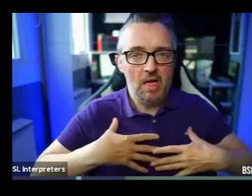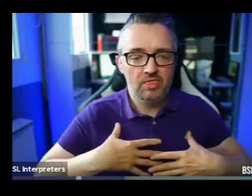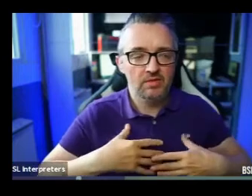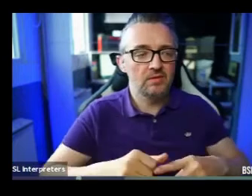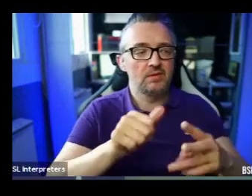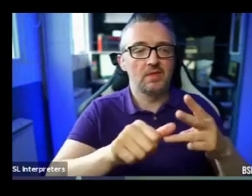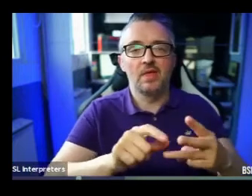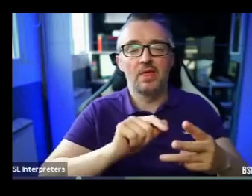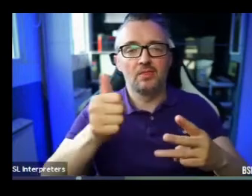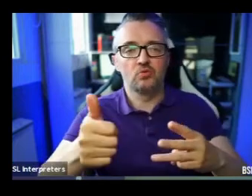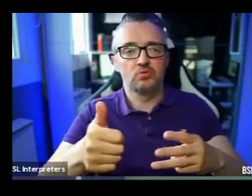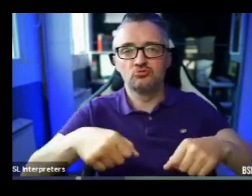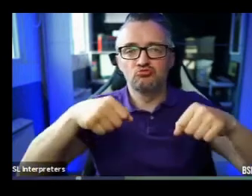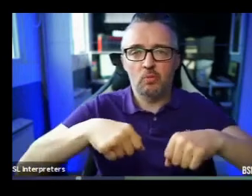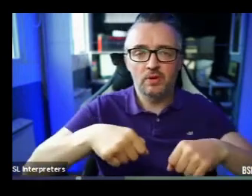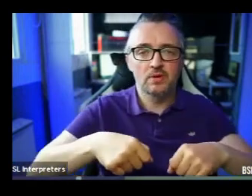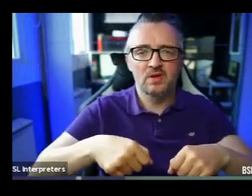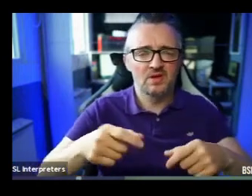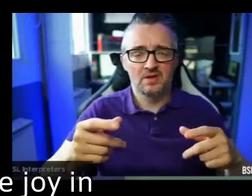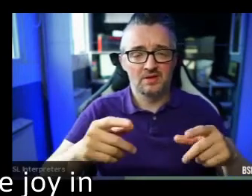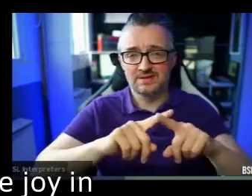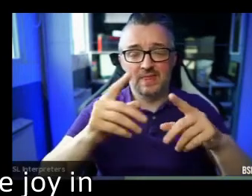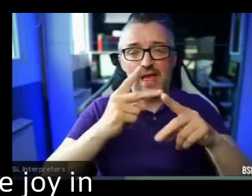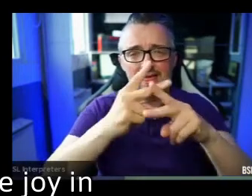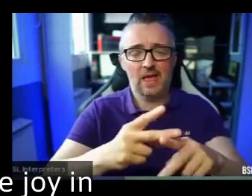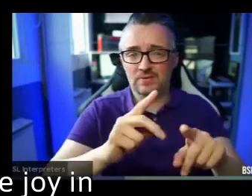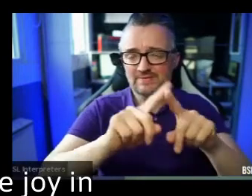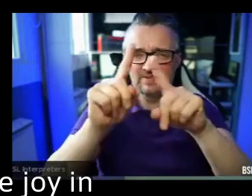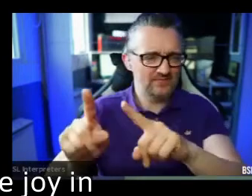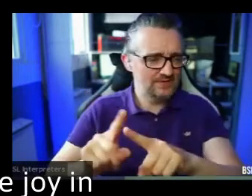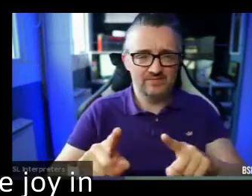a bath, and someone else would come in and do an errand. It